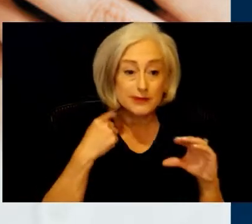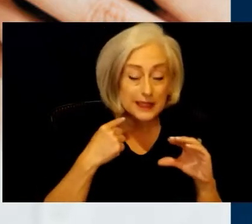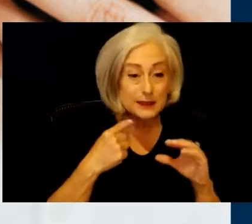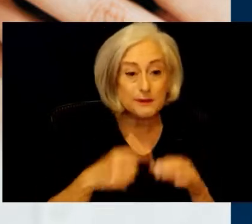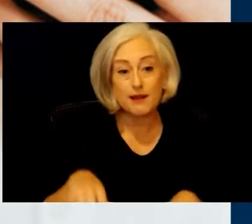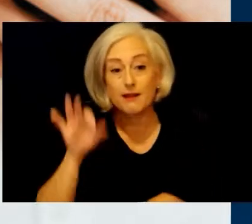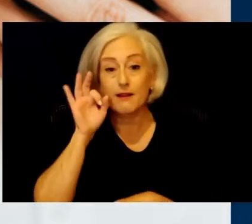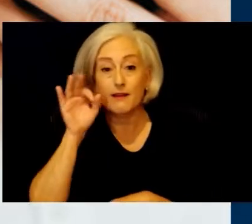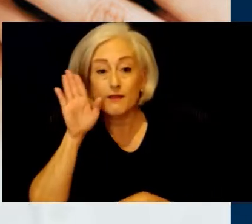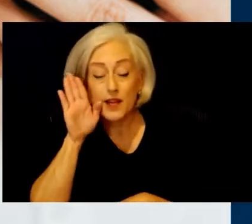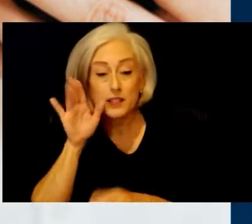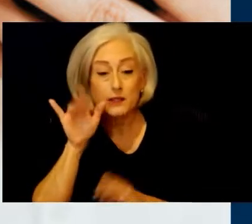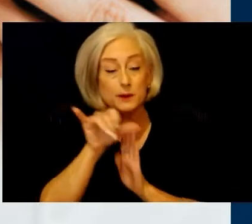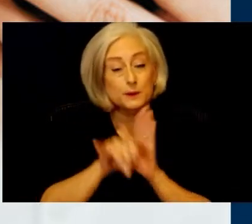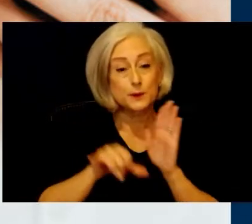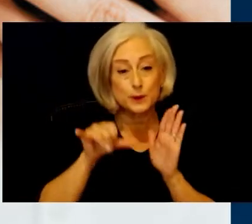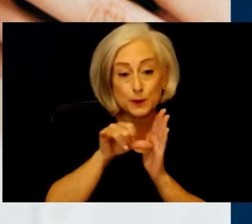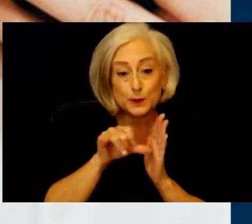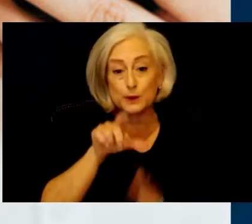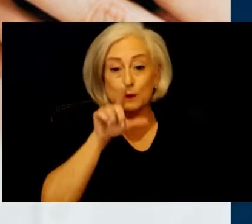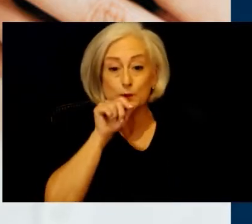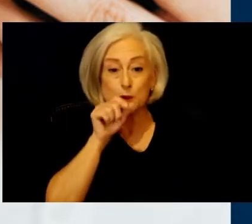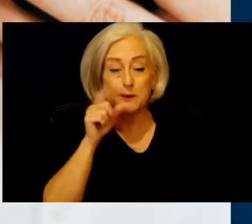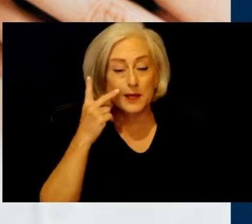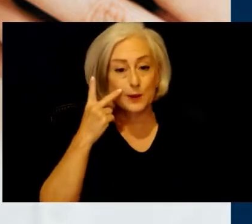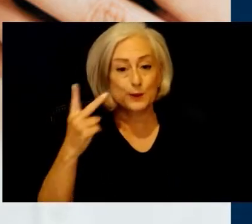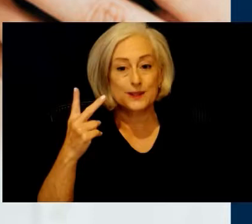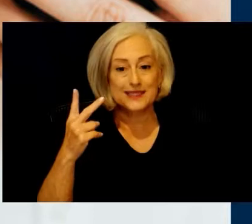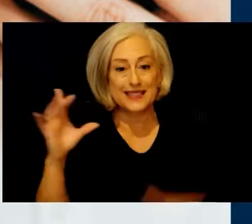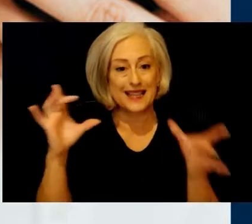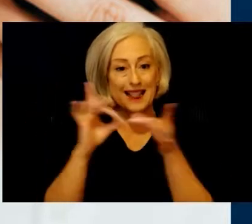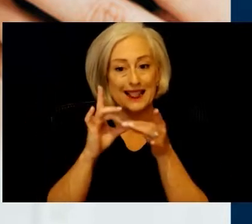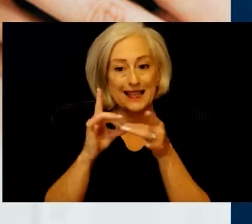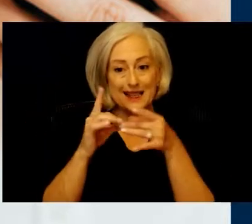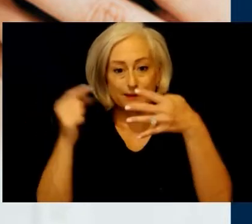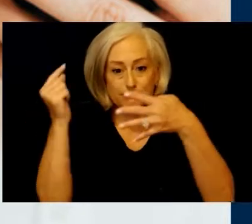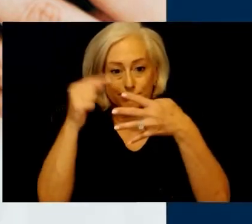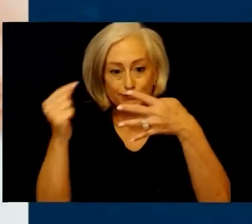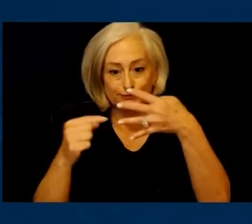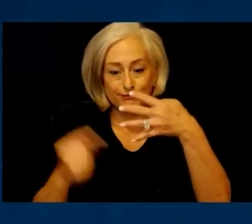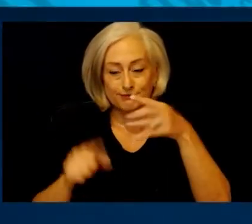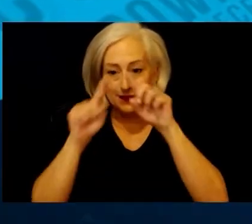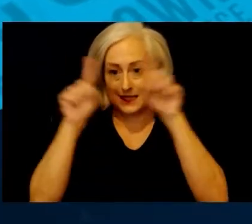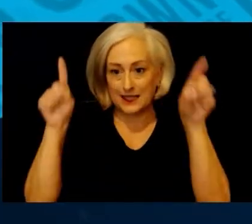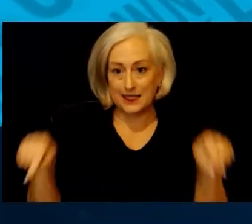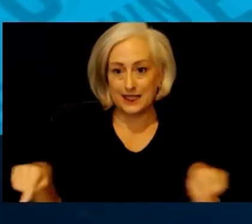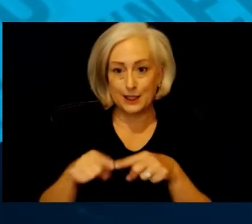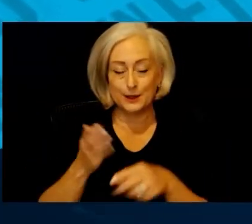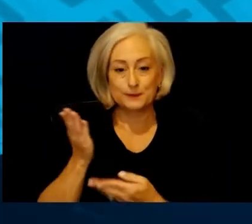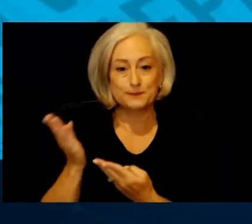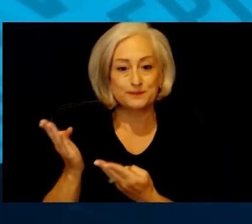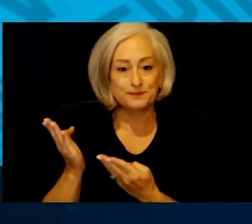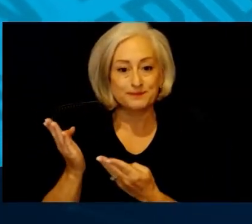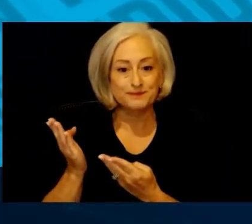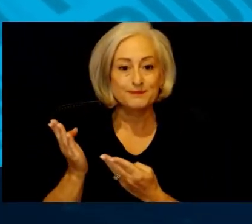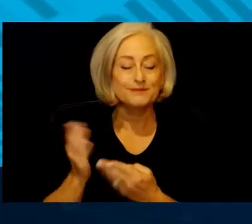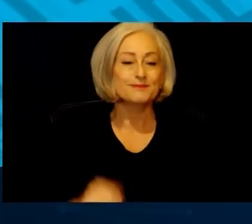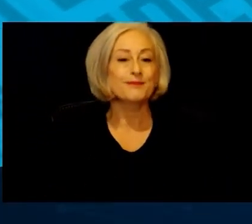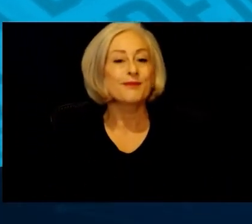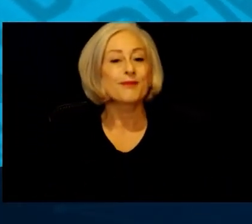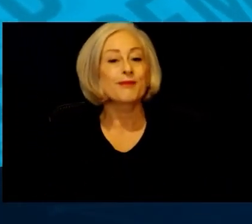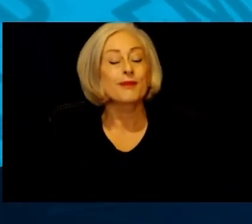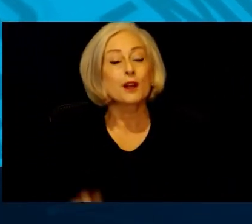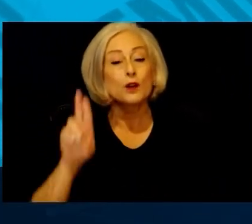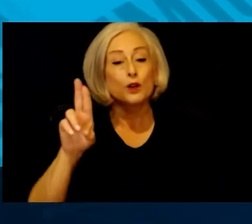Network, and you can find the links right here on your screen. So anyways, right now the United States is currently experiencing